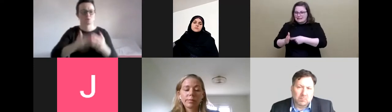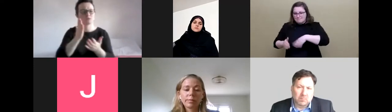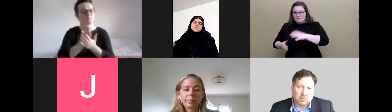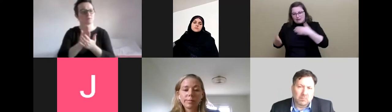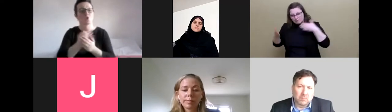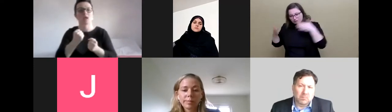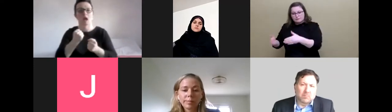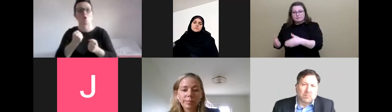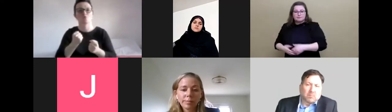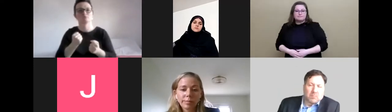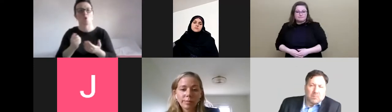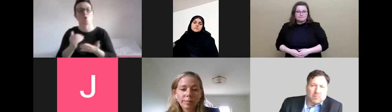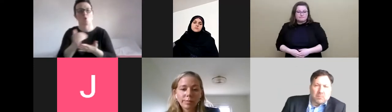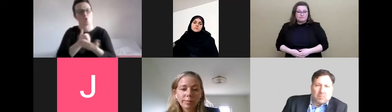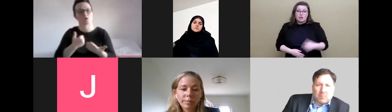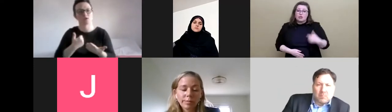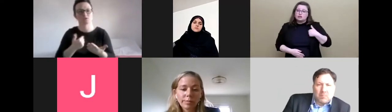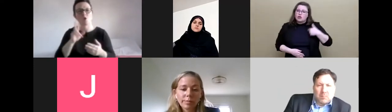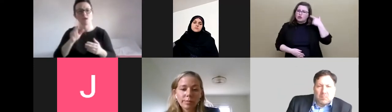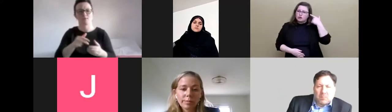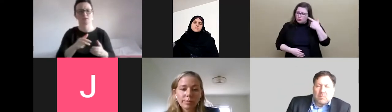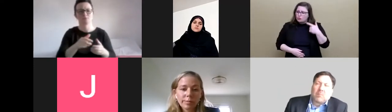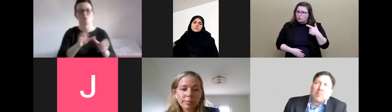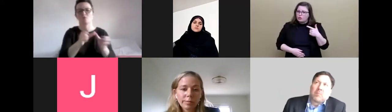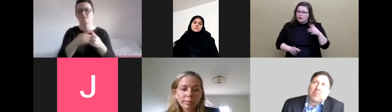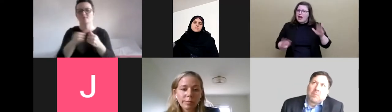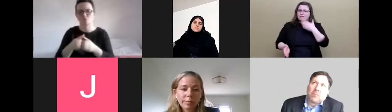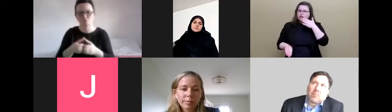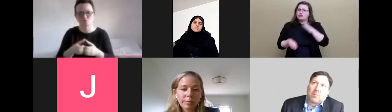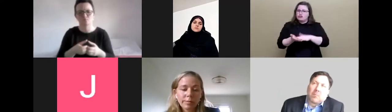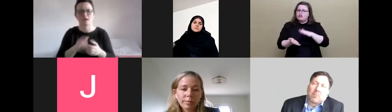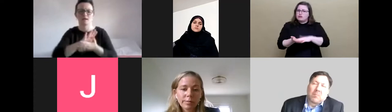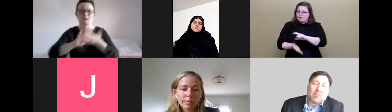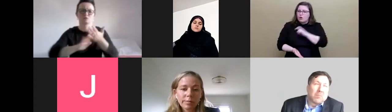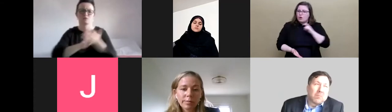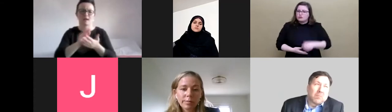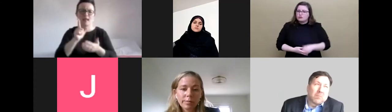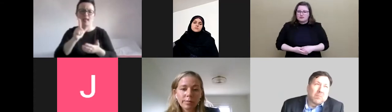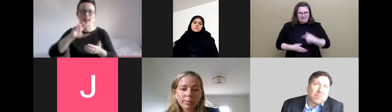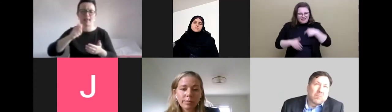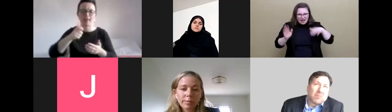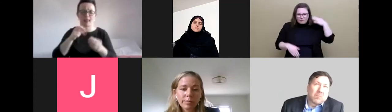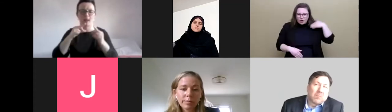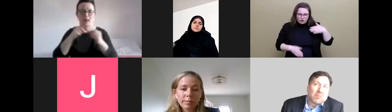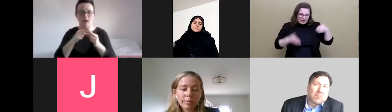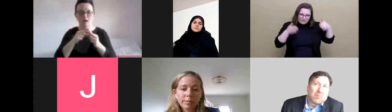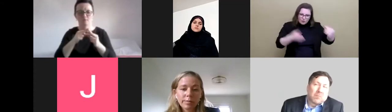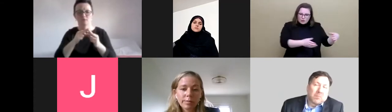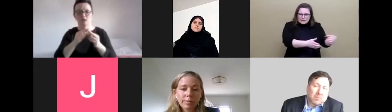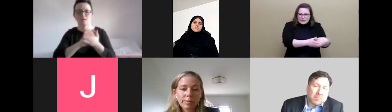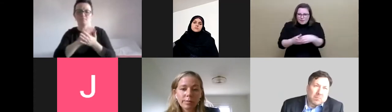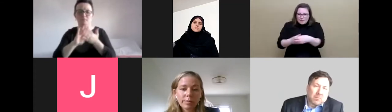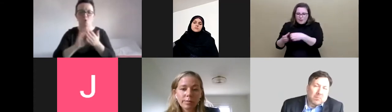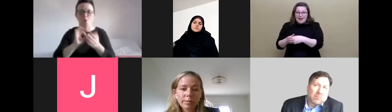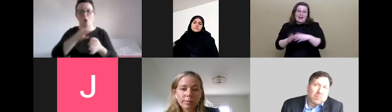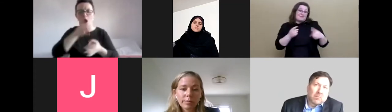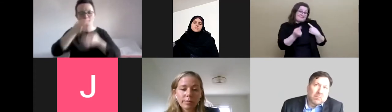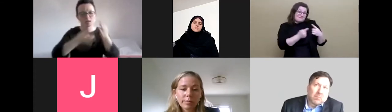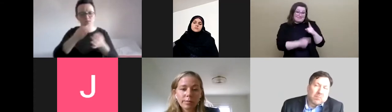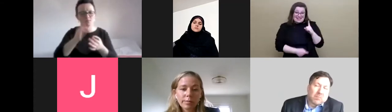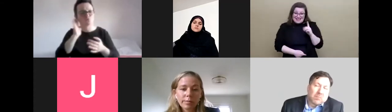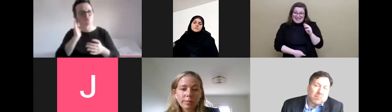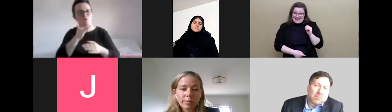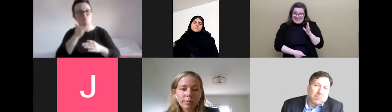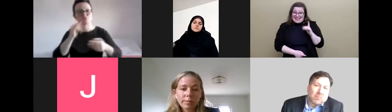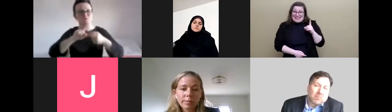I think that this process has been very useful. We had focus groups, we talked to Leila, we had